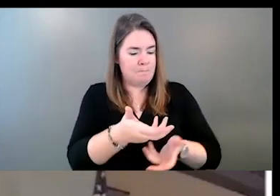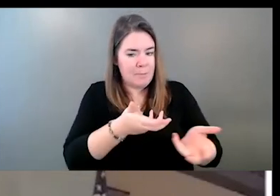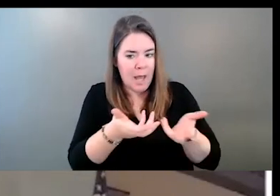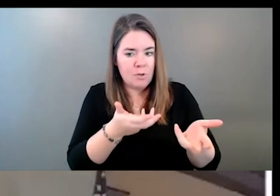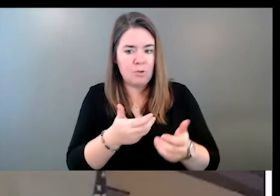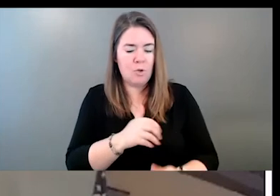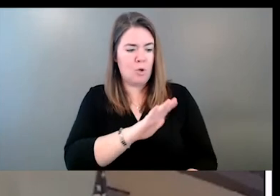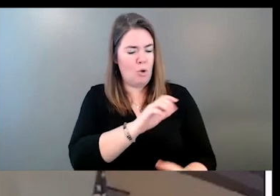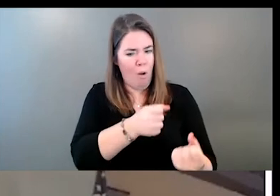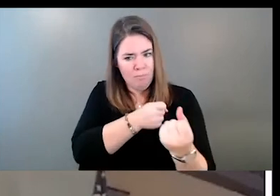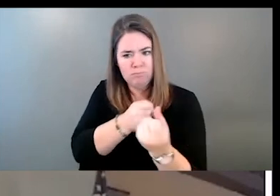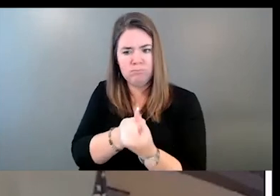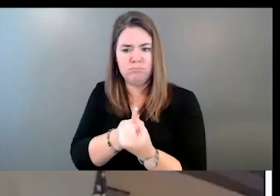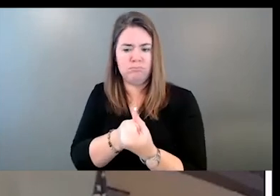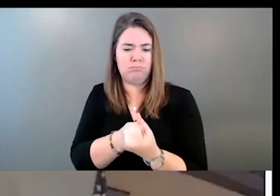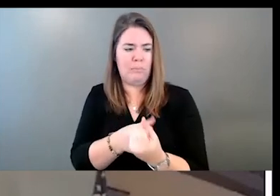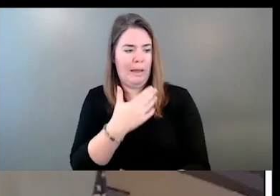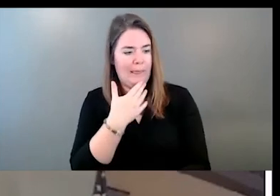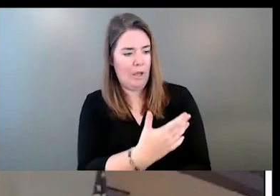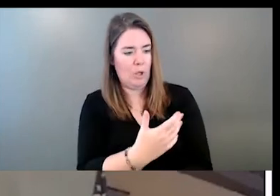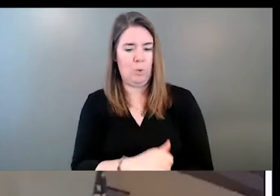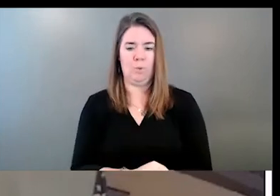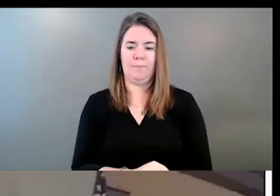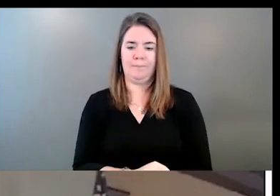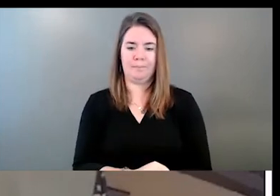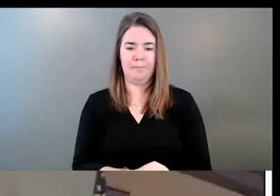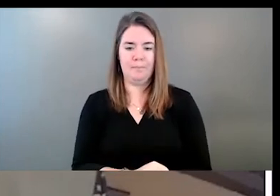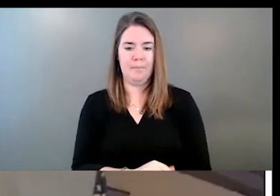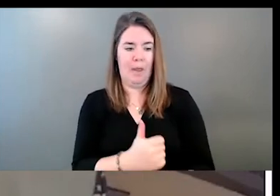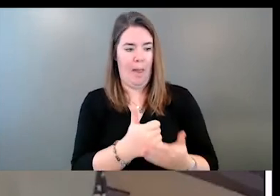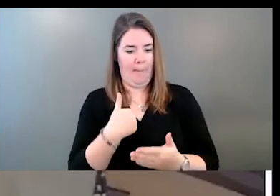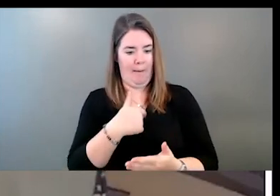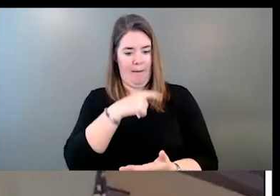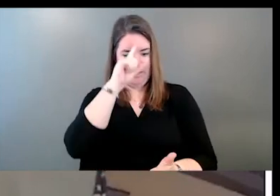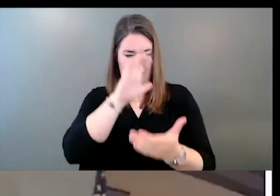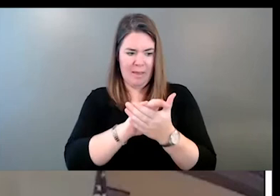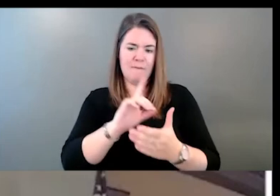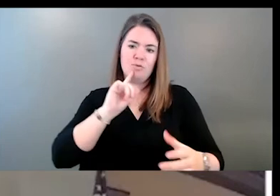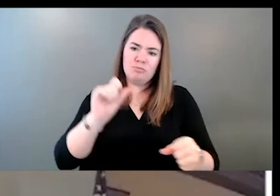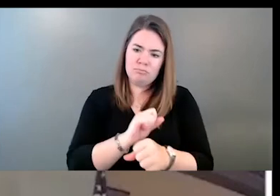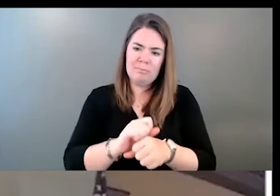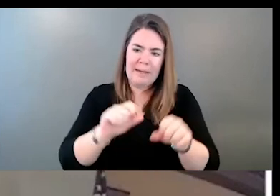moral support. Thank you for making us believe we could do this.